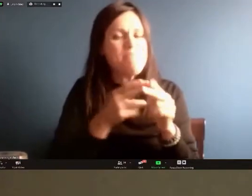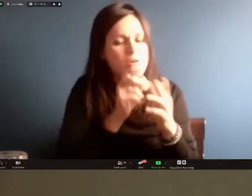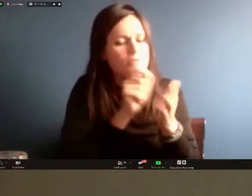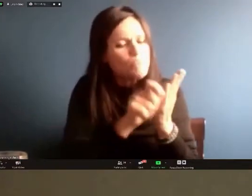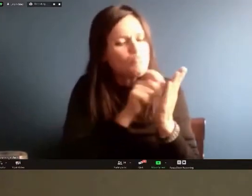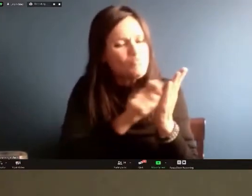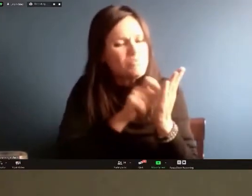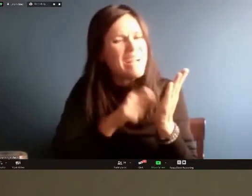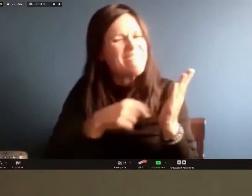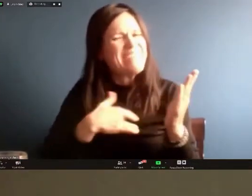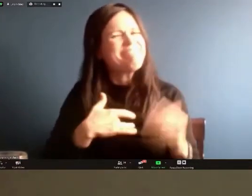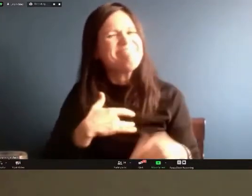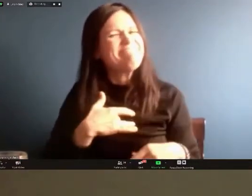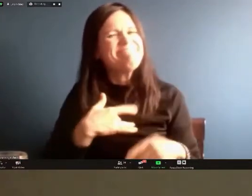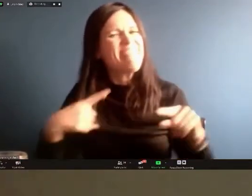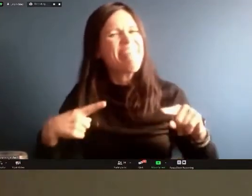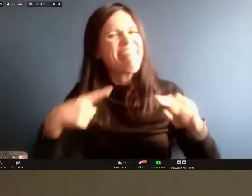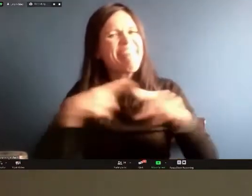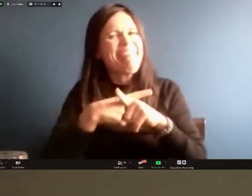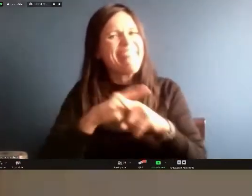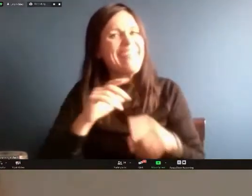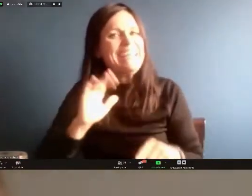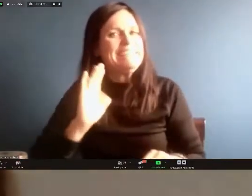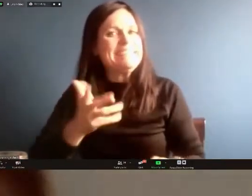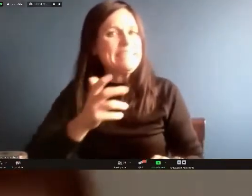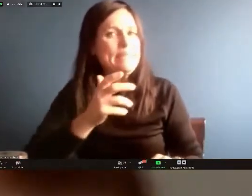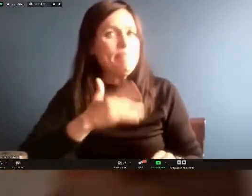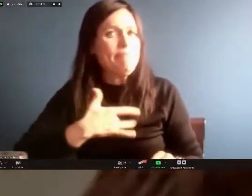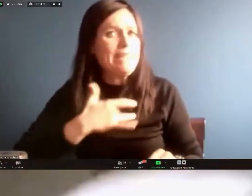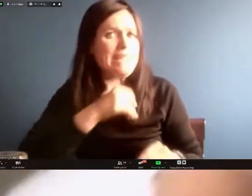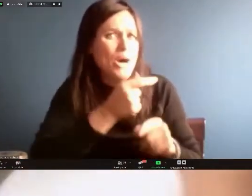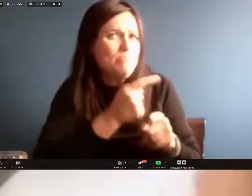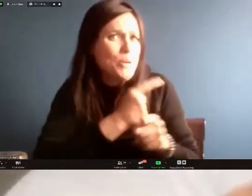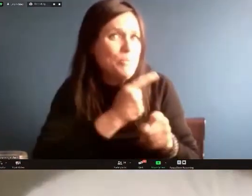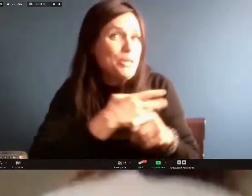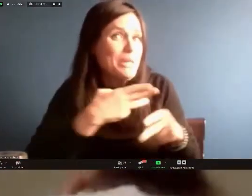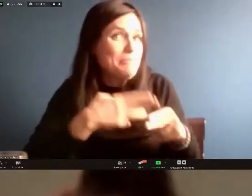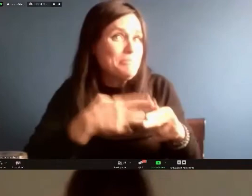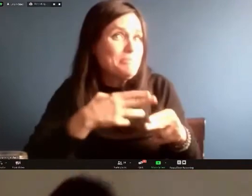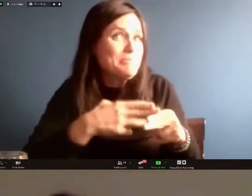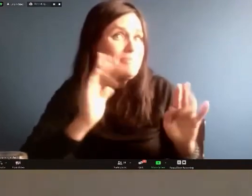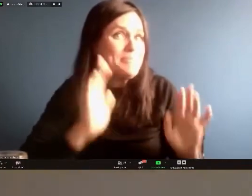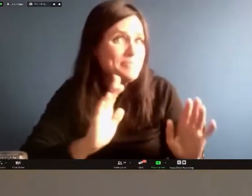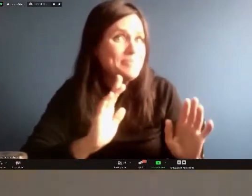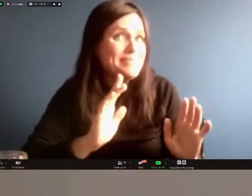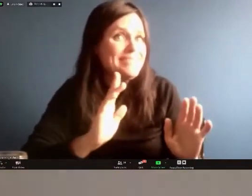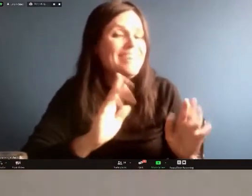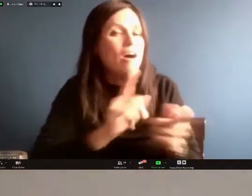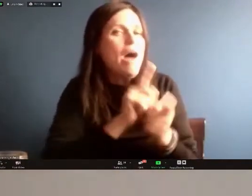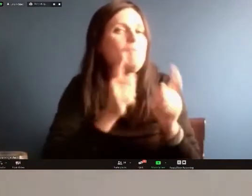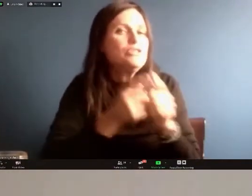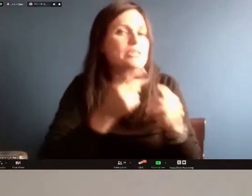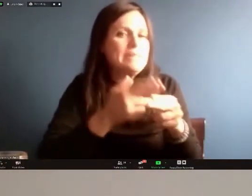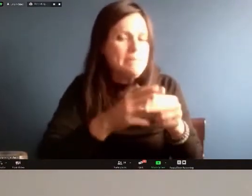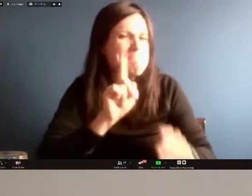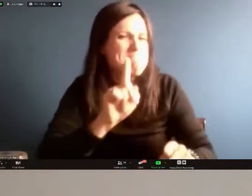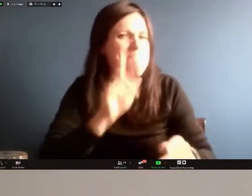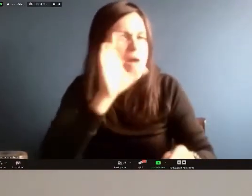keep looking. And I do have, let's see if I can find it really quickly here.